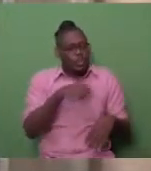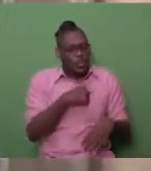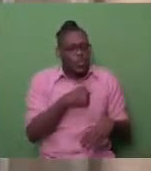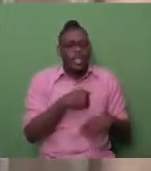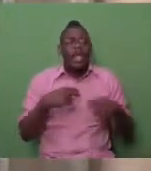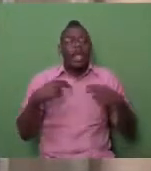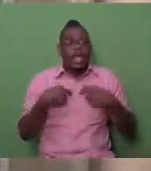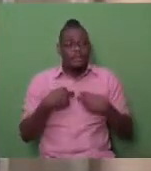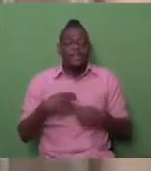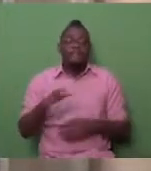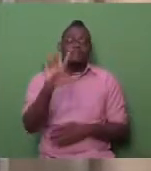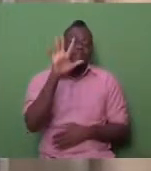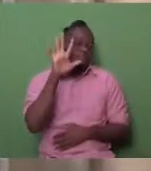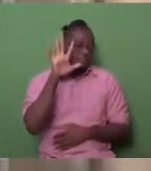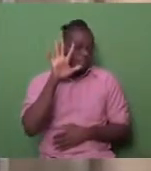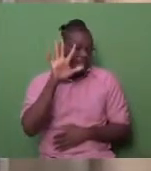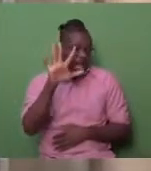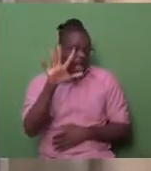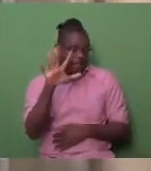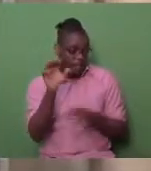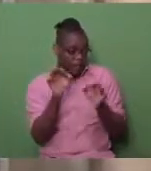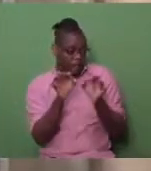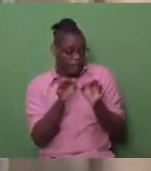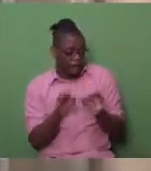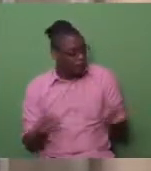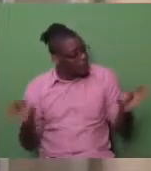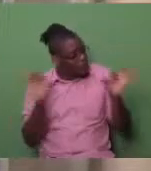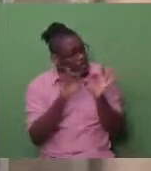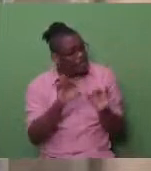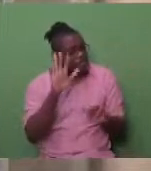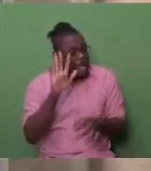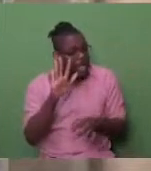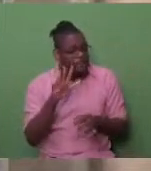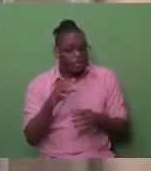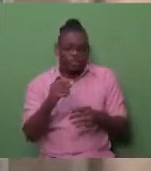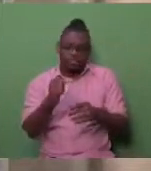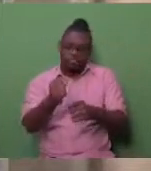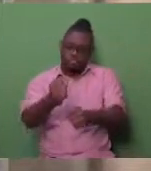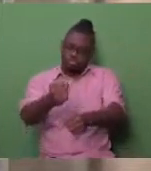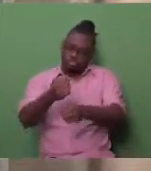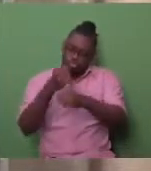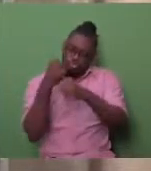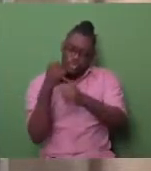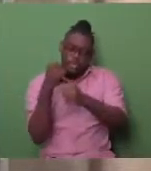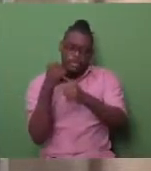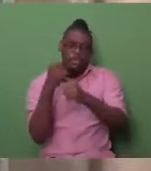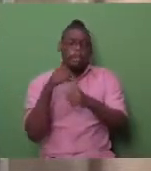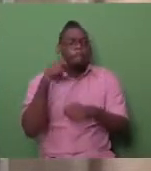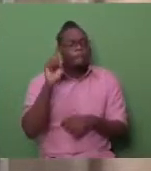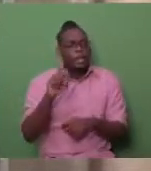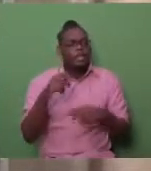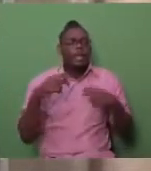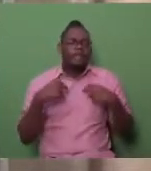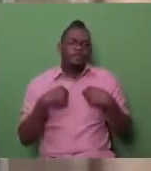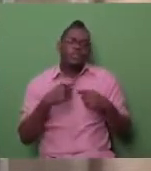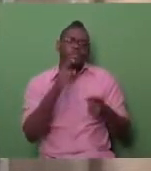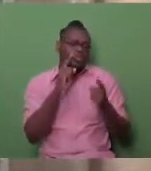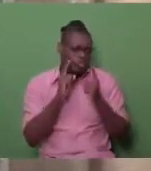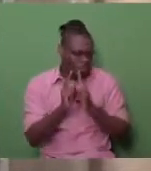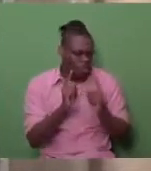interconnected principles. And I've noticed recently the Minister of Finance has stolen this from us. Well, not stolen, plagiarized this from